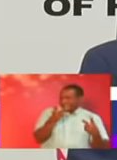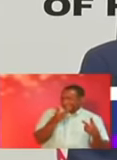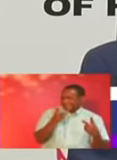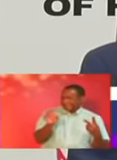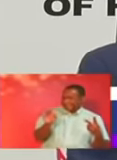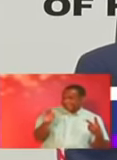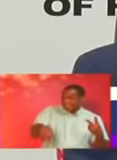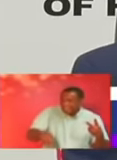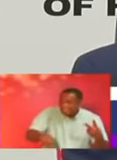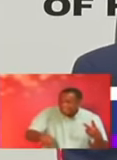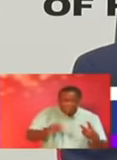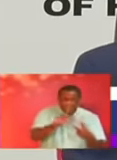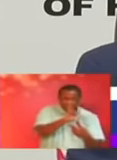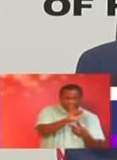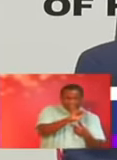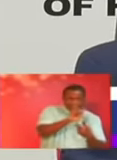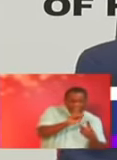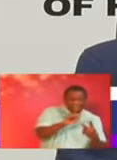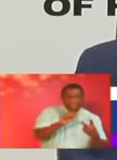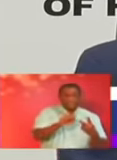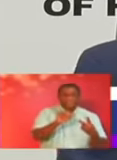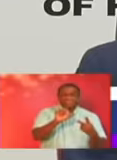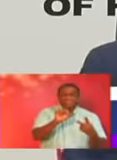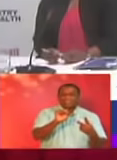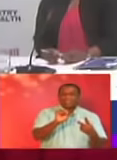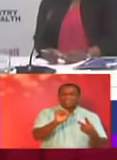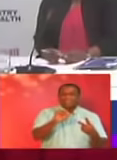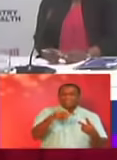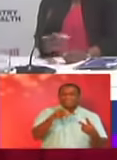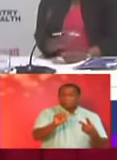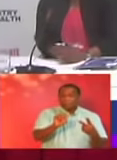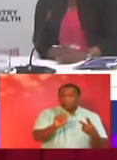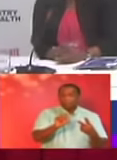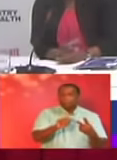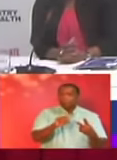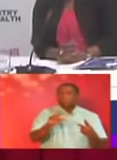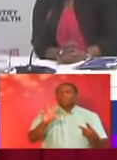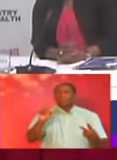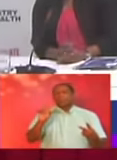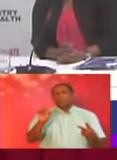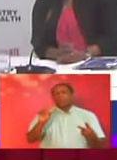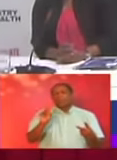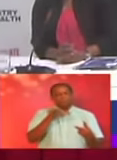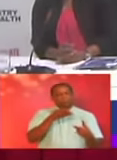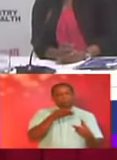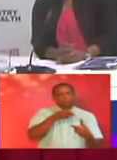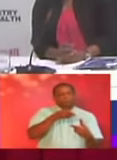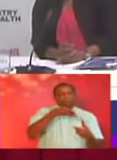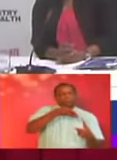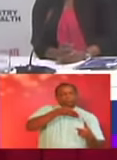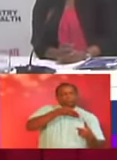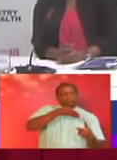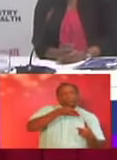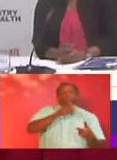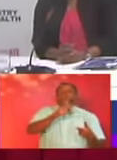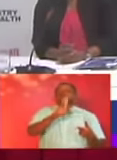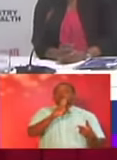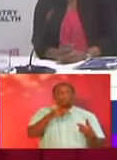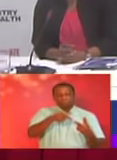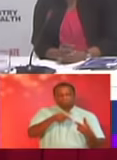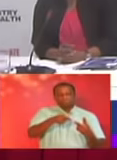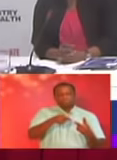and AstraZeneca, Moderna. Okay? Thank you very much. Thank you. And the second question about Living Water,